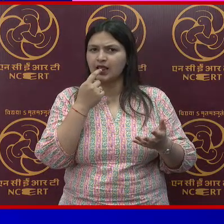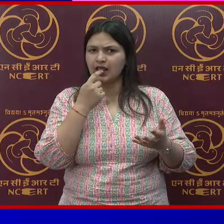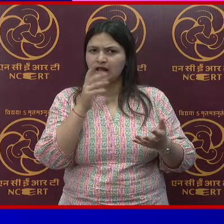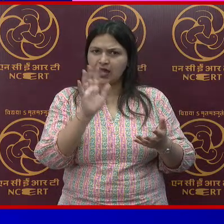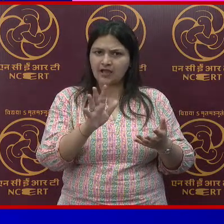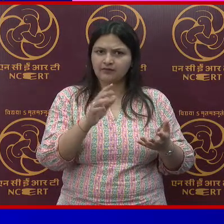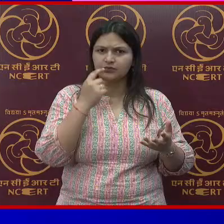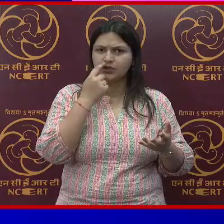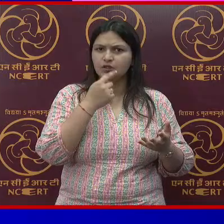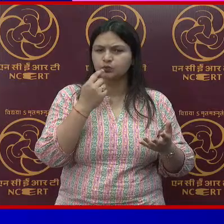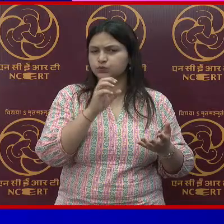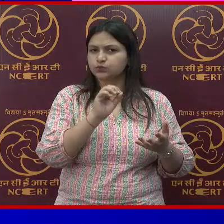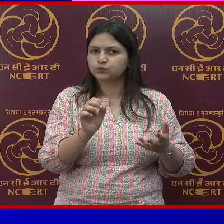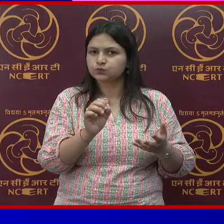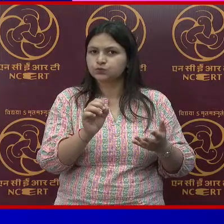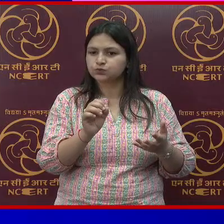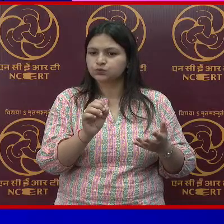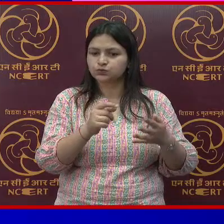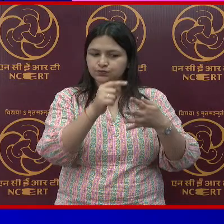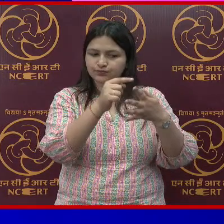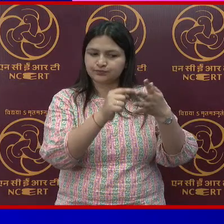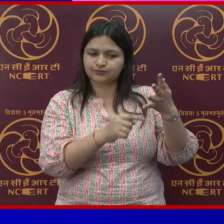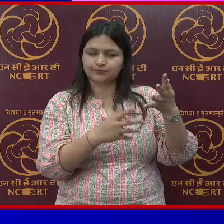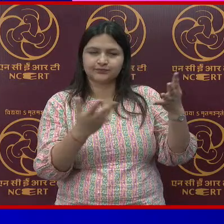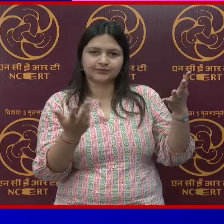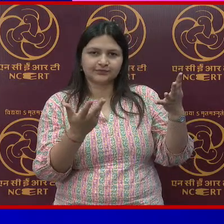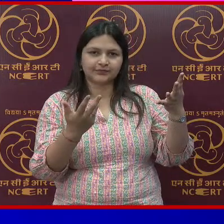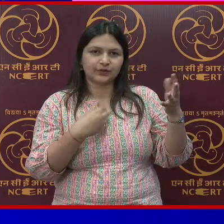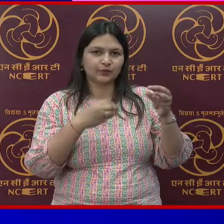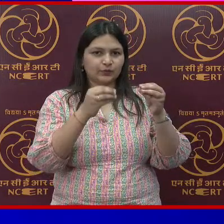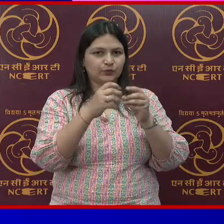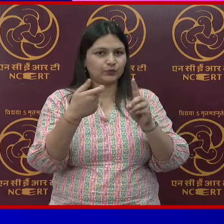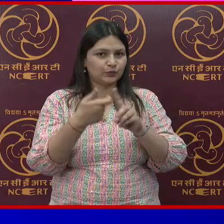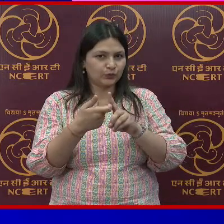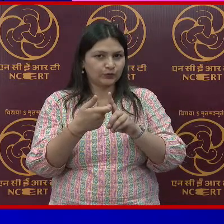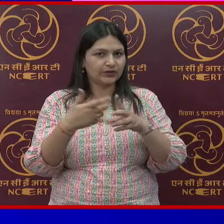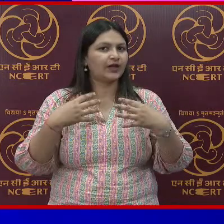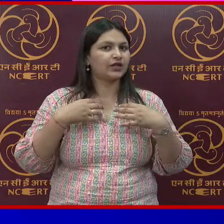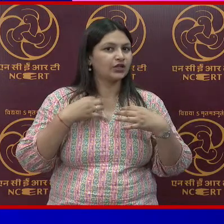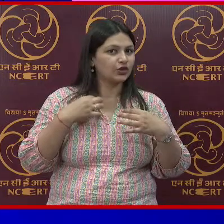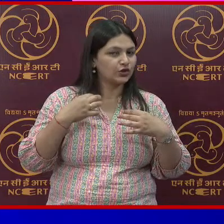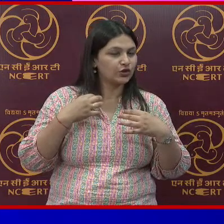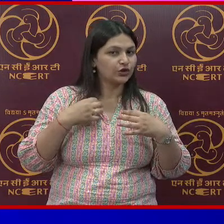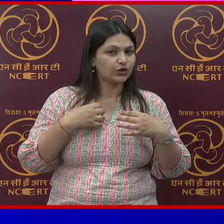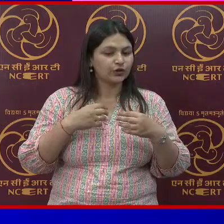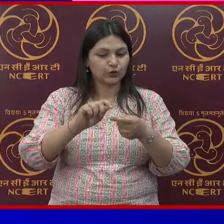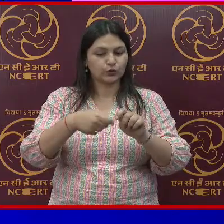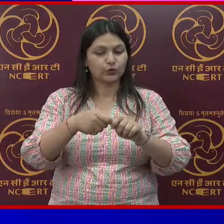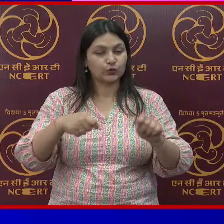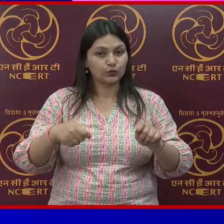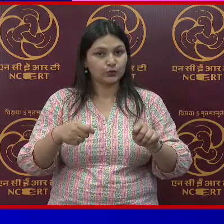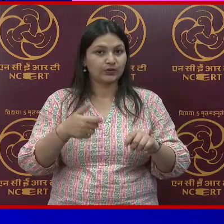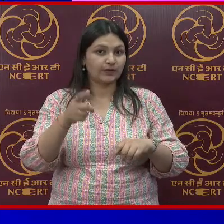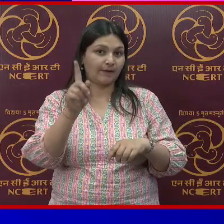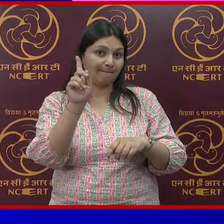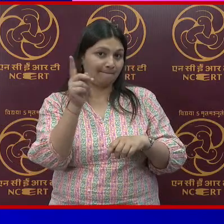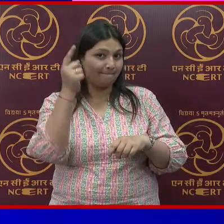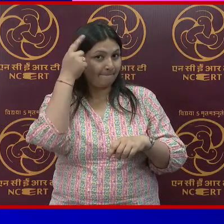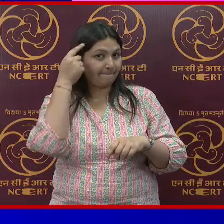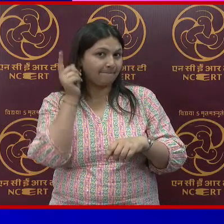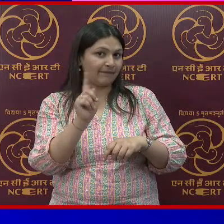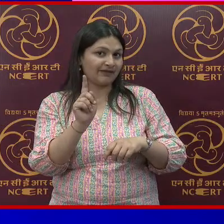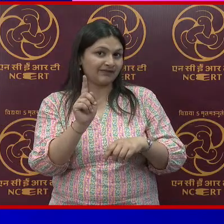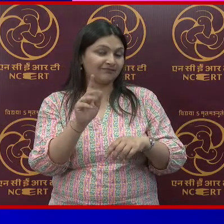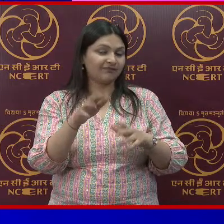tongue but no mouth? And the options are book, shirt, shoe and pencil. You can Okay. write your comments in the